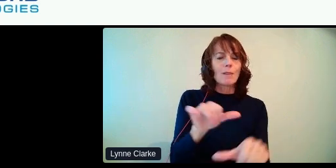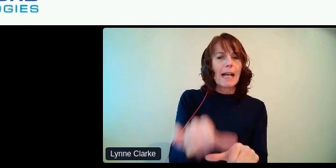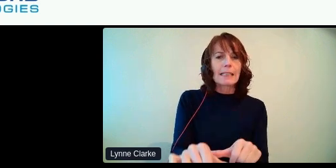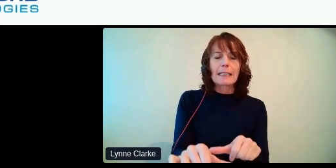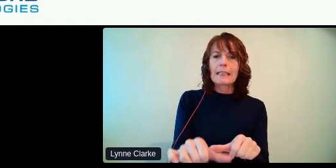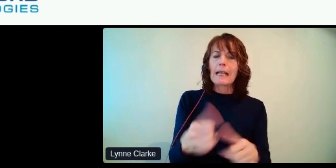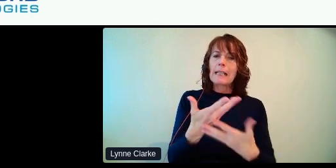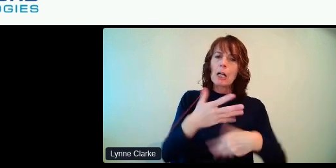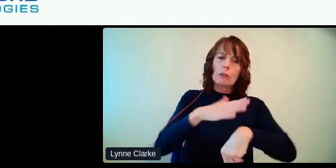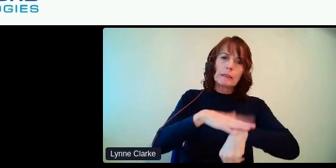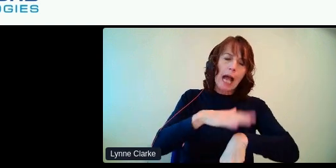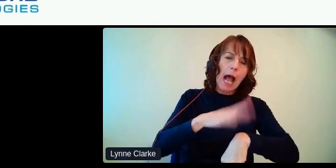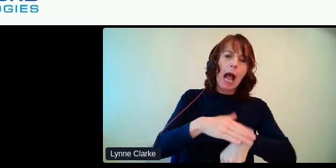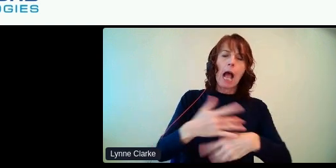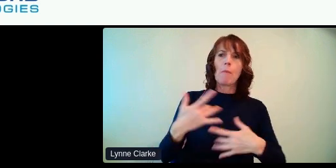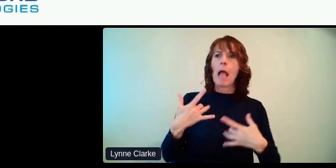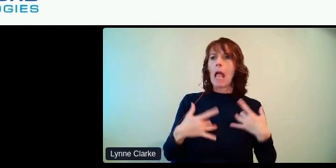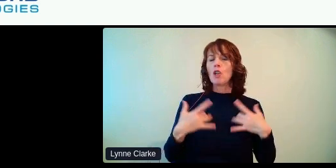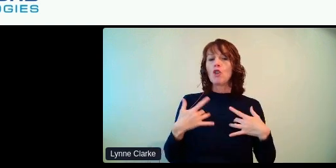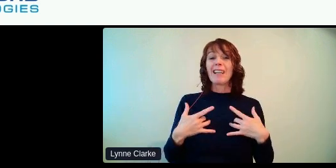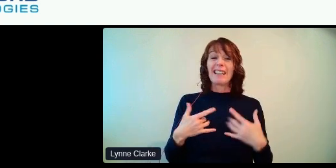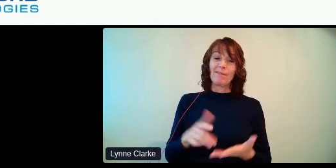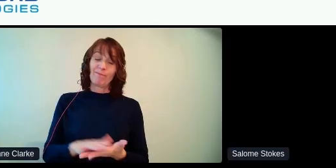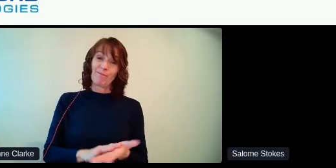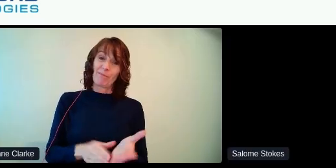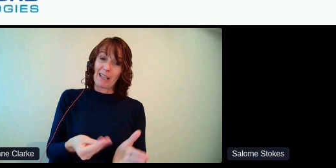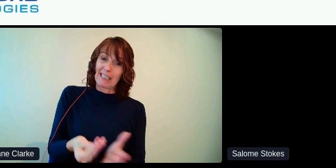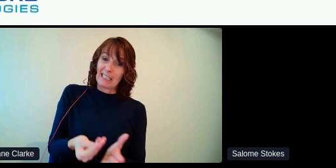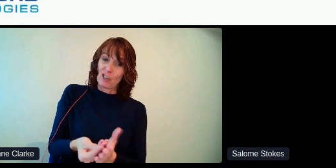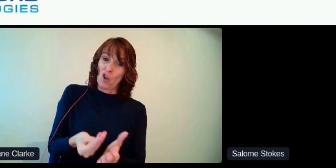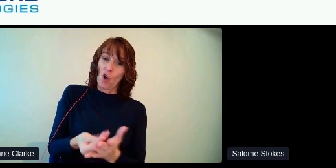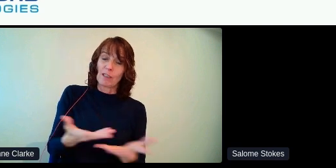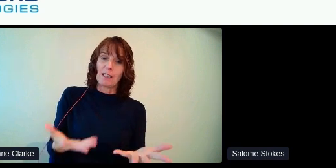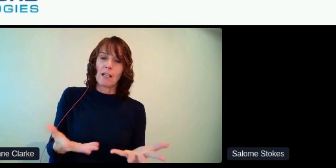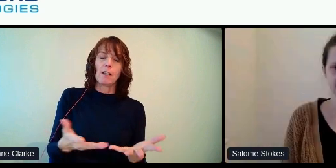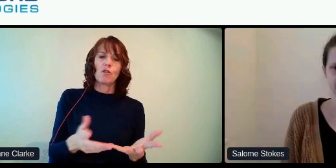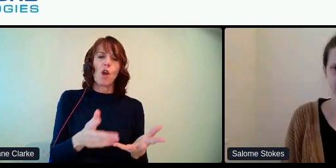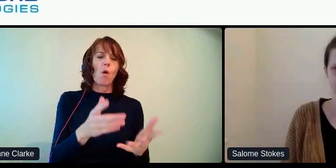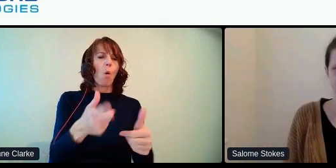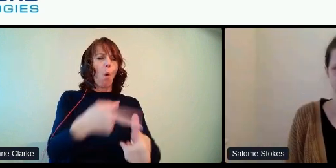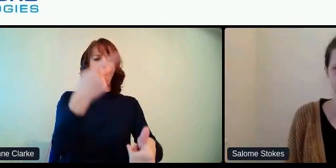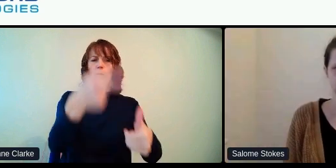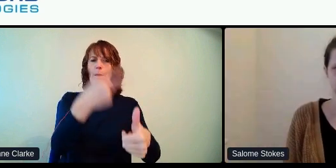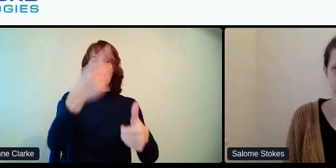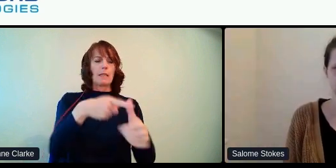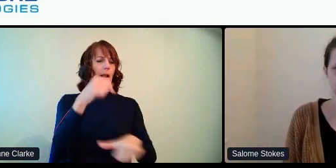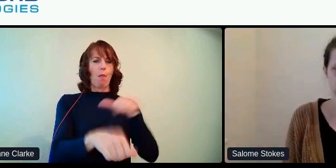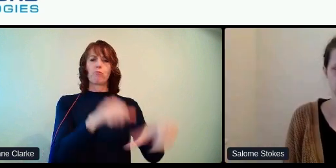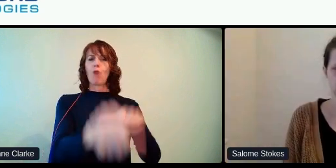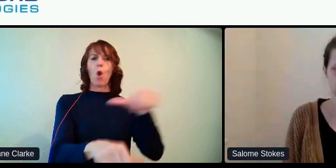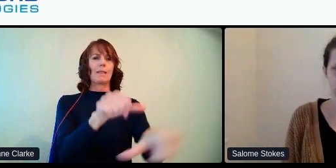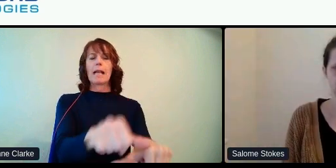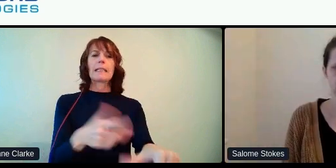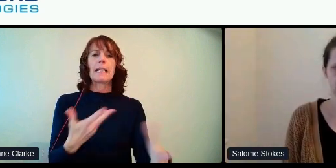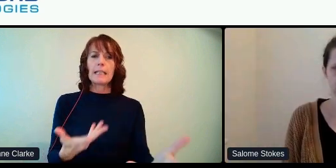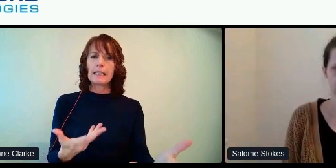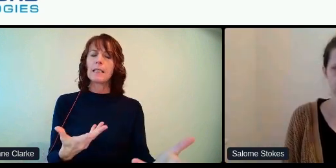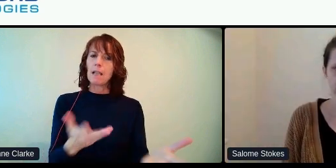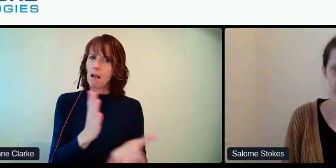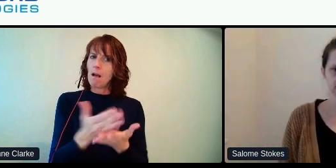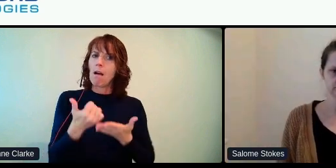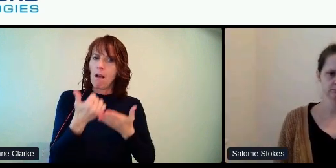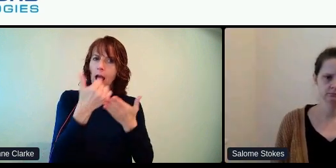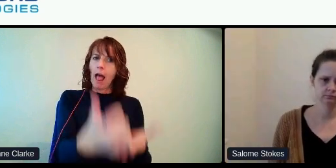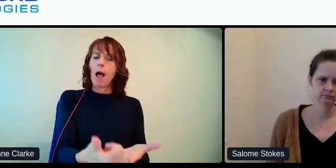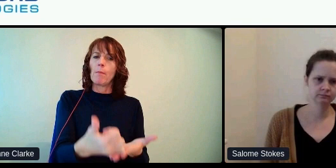time, energy, and ultimately that means money. So automating those processes that can be automated really helps